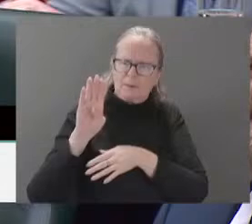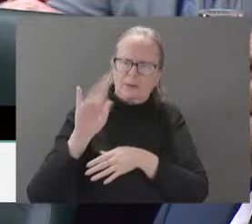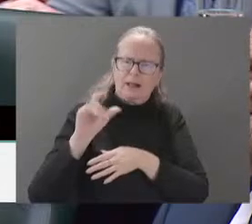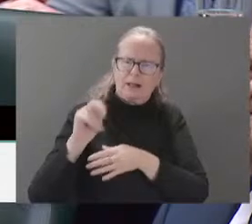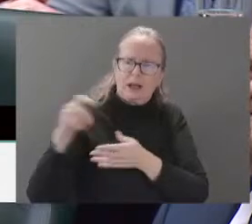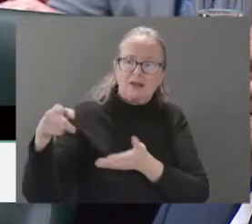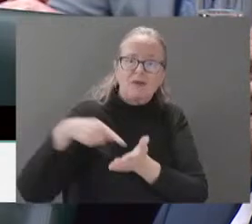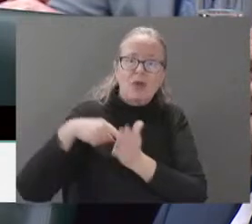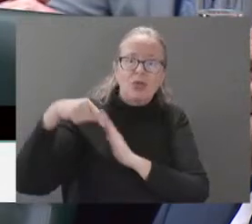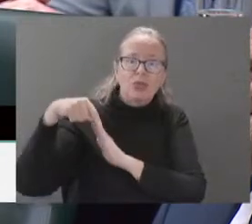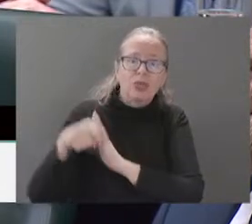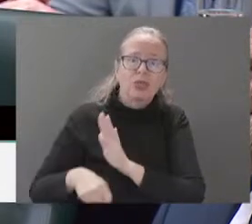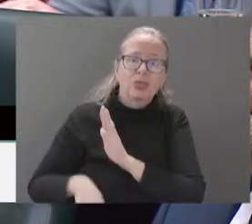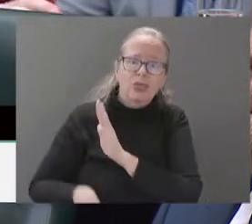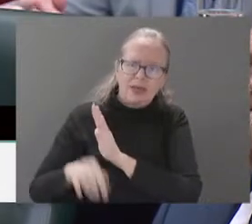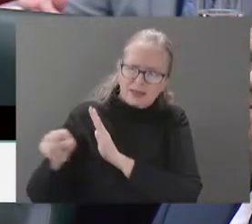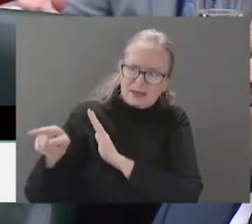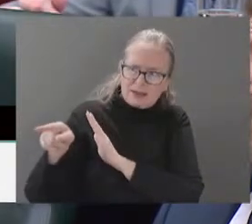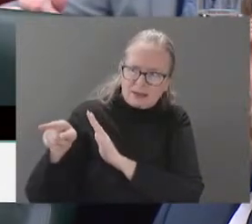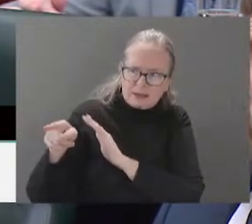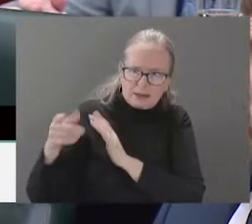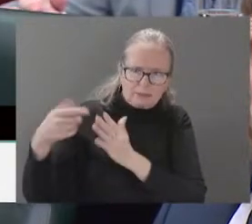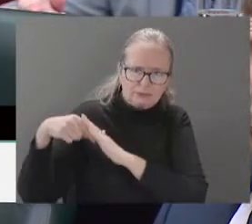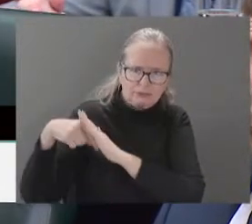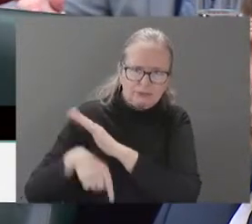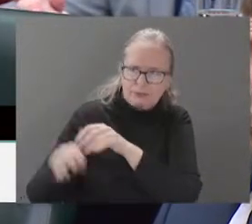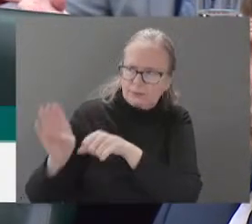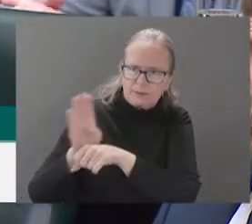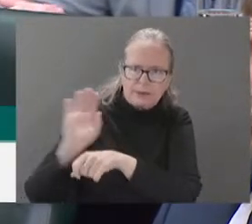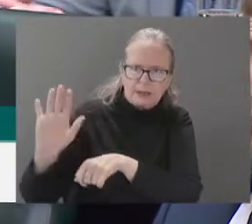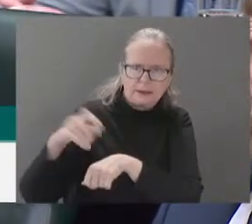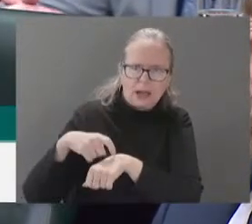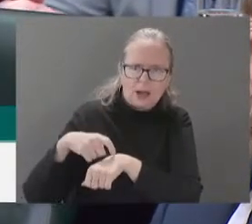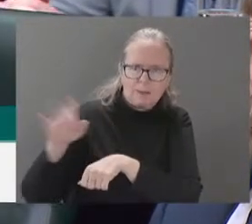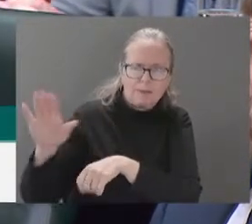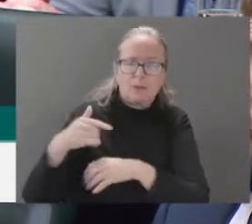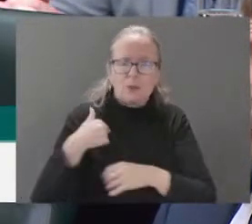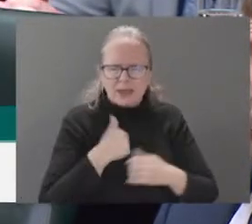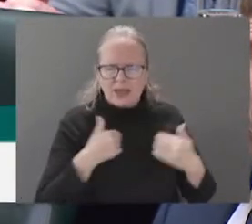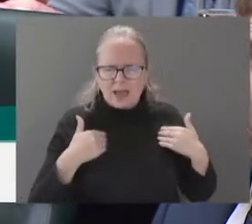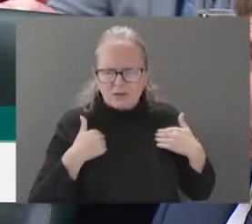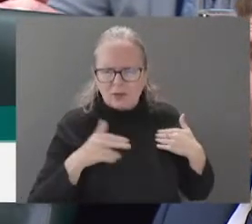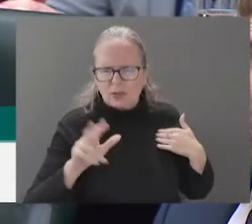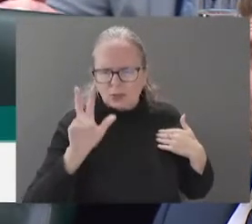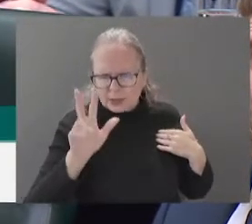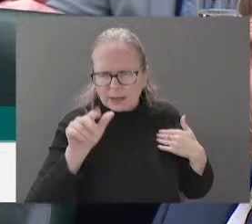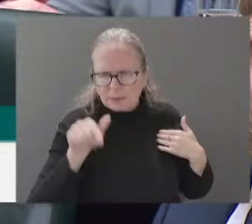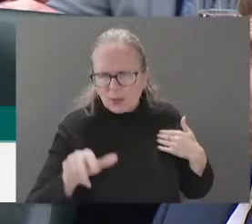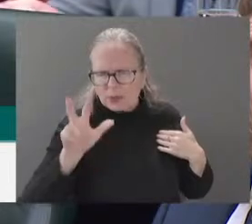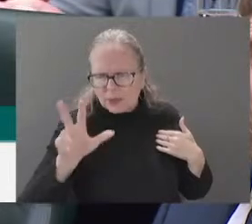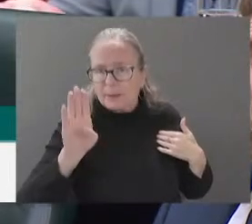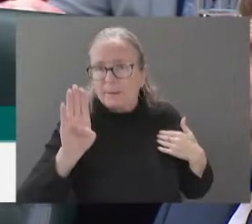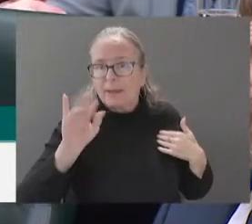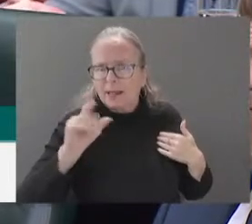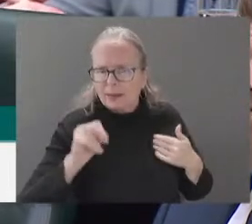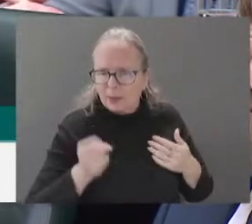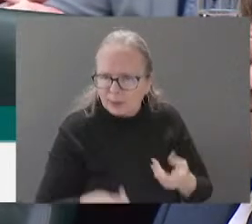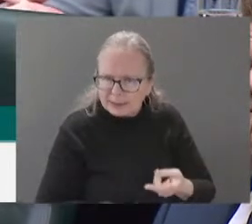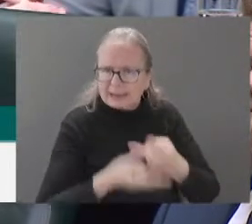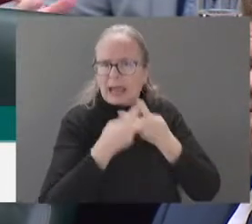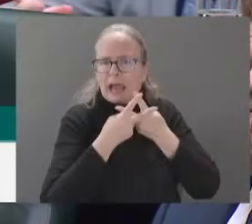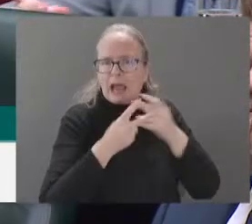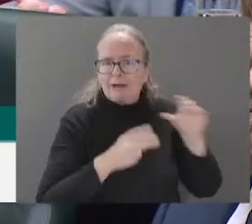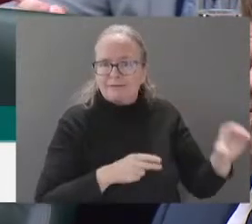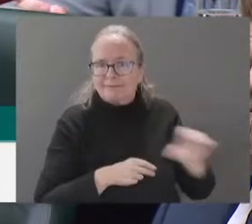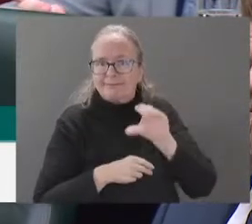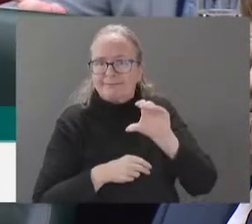Mr Speaker we would have $3.3 billion of debt savings that we wouldn't have to have in our budget but Mr Speaker I don't have a time machine